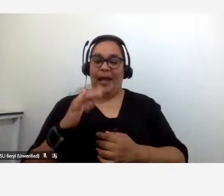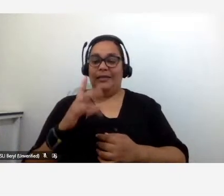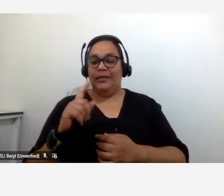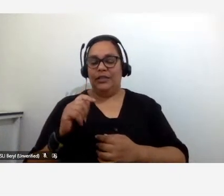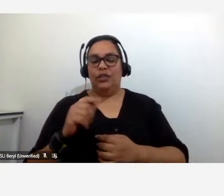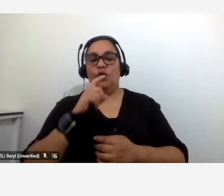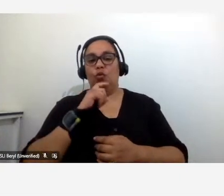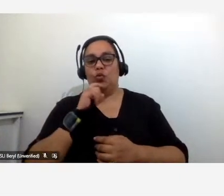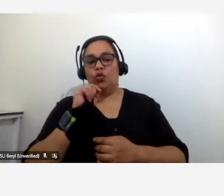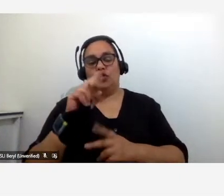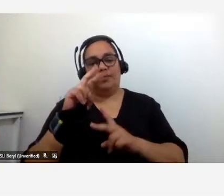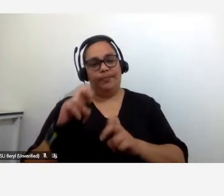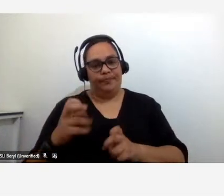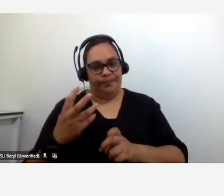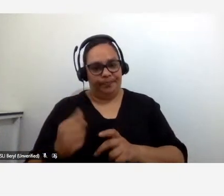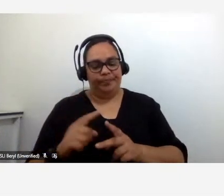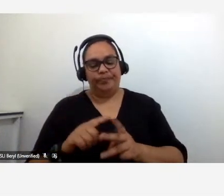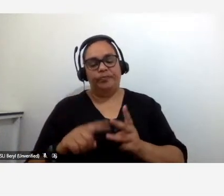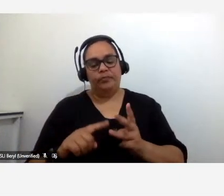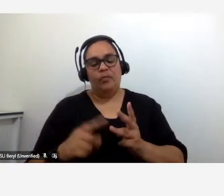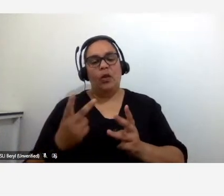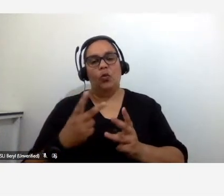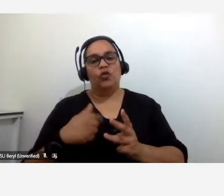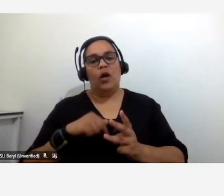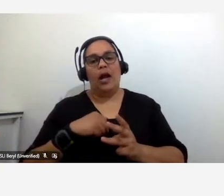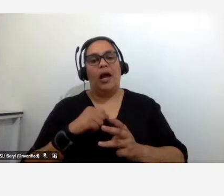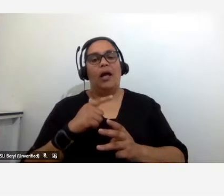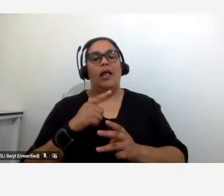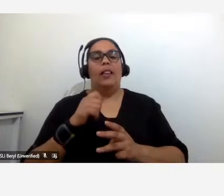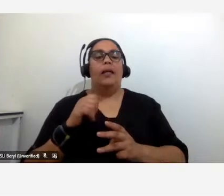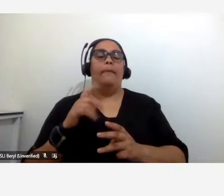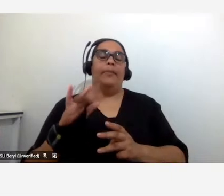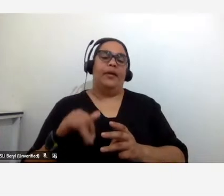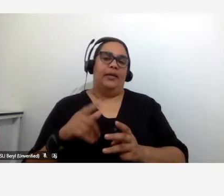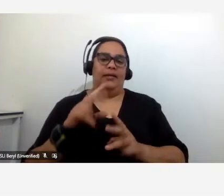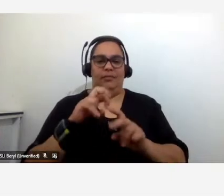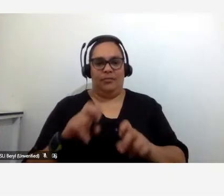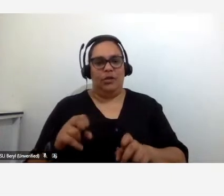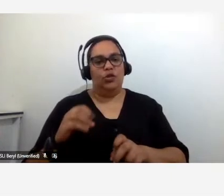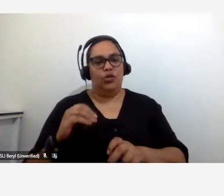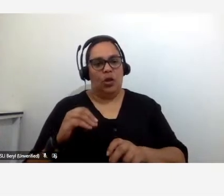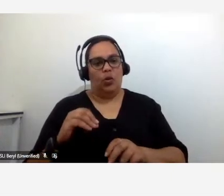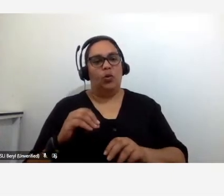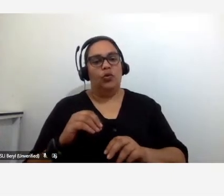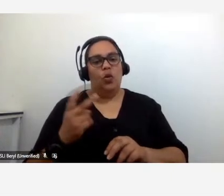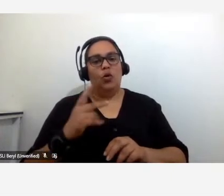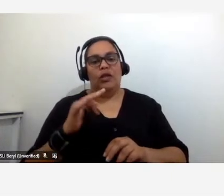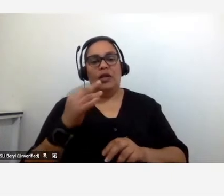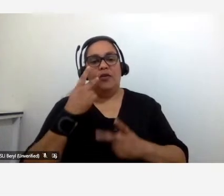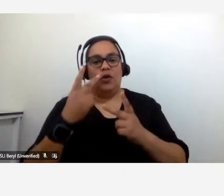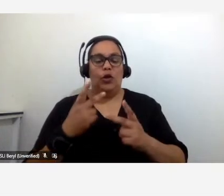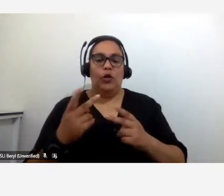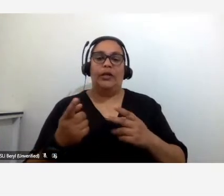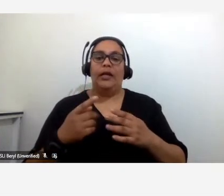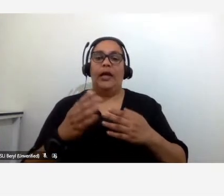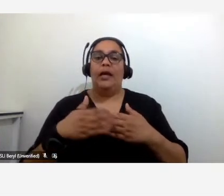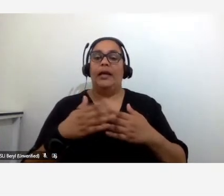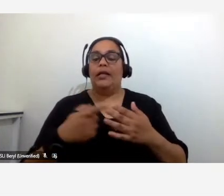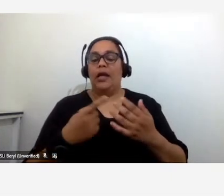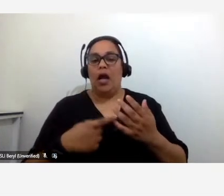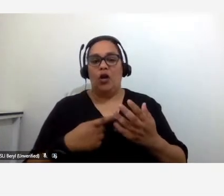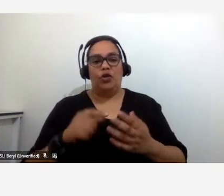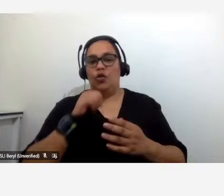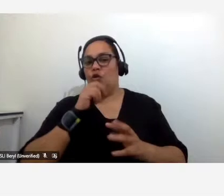usage statistics, as well as our Libby statistics. So Also, if you look at the gate counters, which is